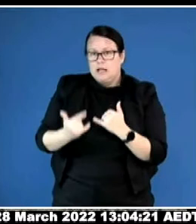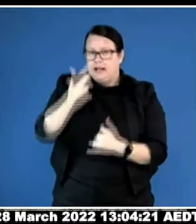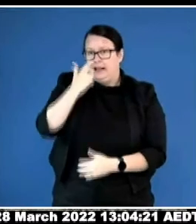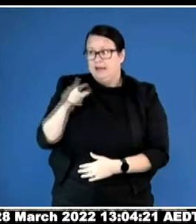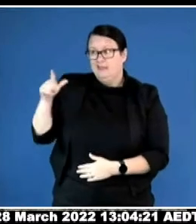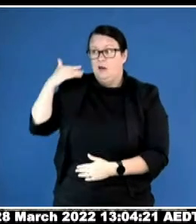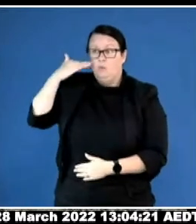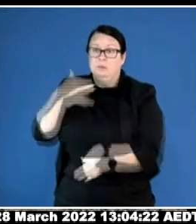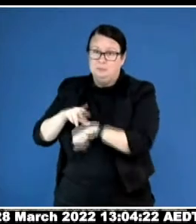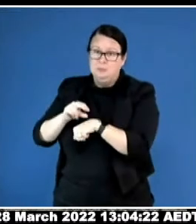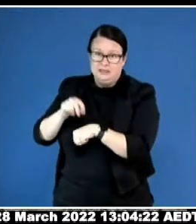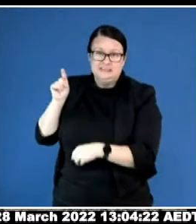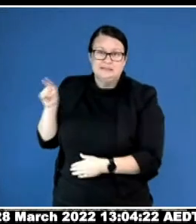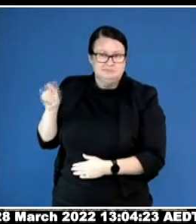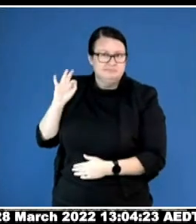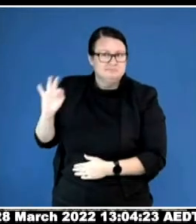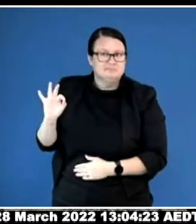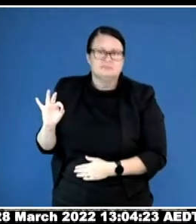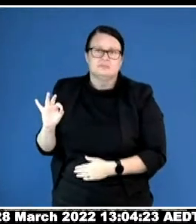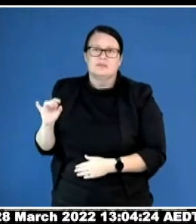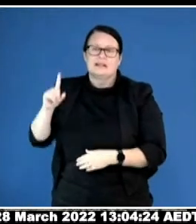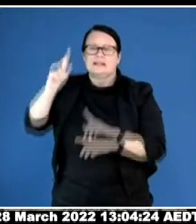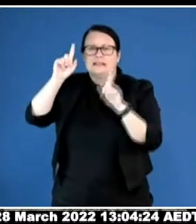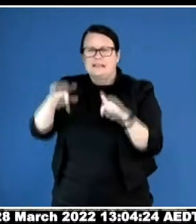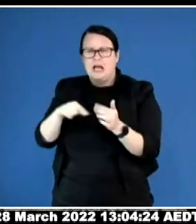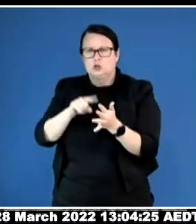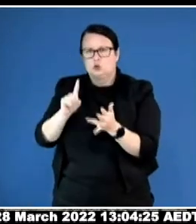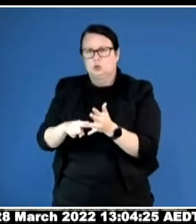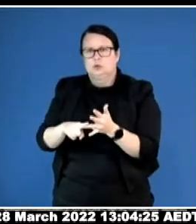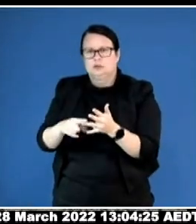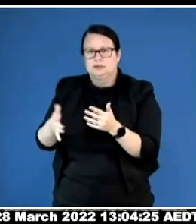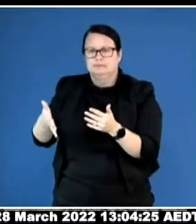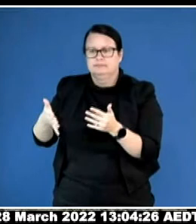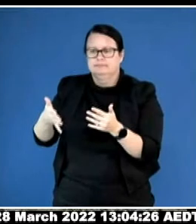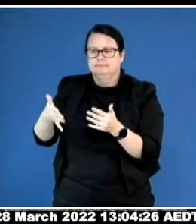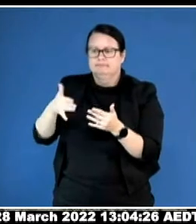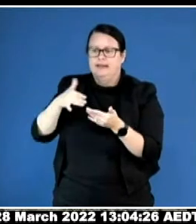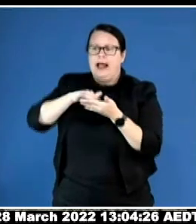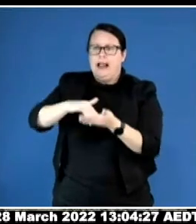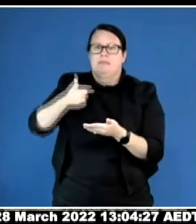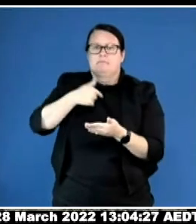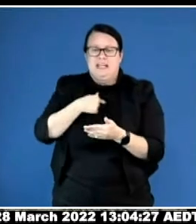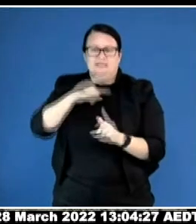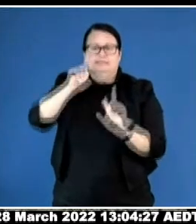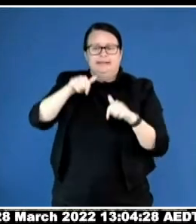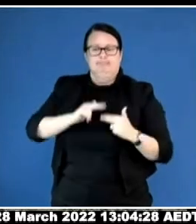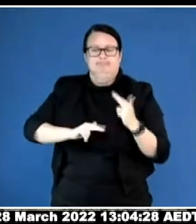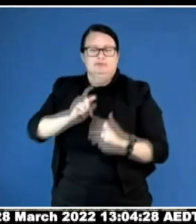to overturn some of those other poor experiences I'd had with police up until that point. What about